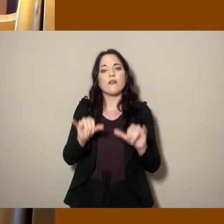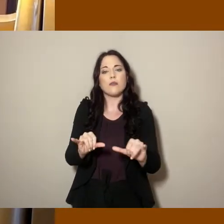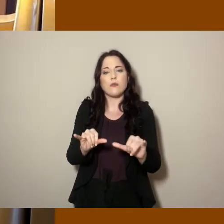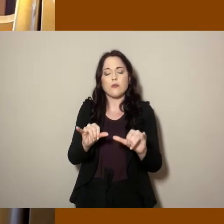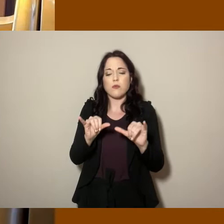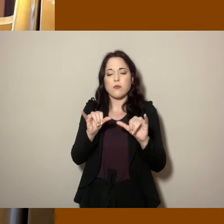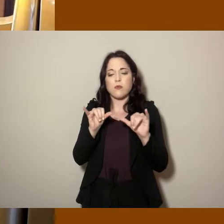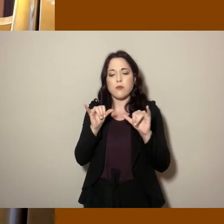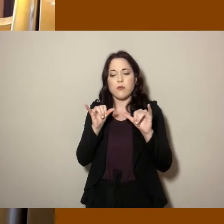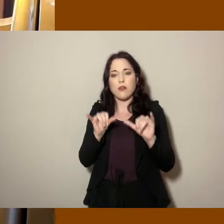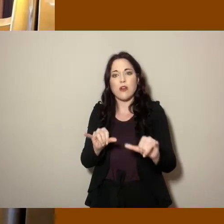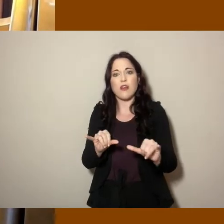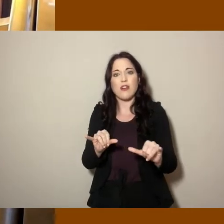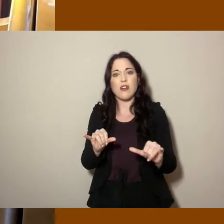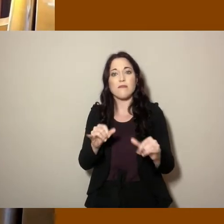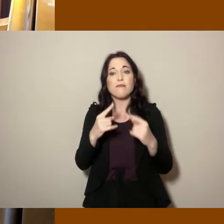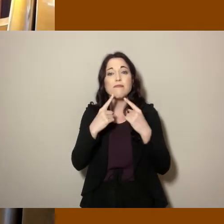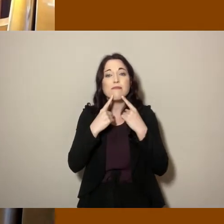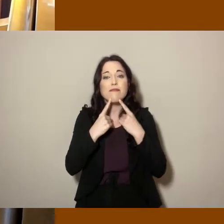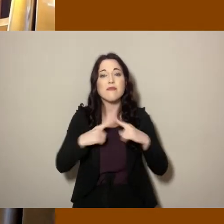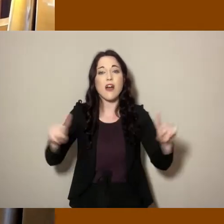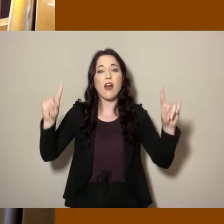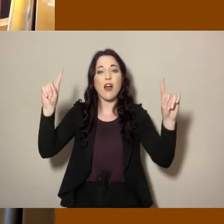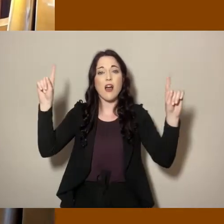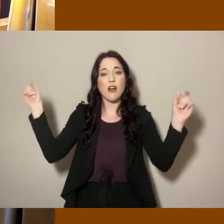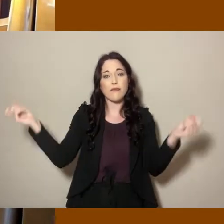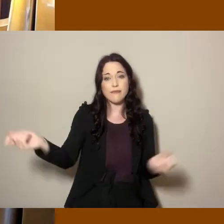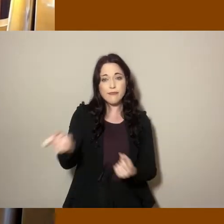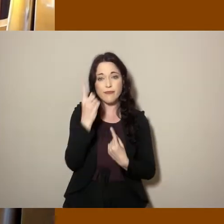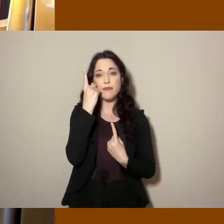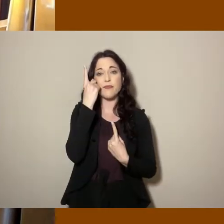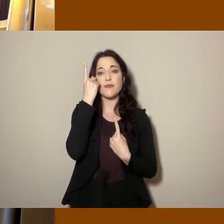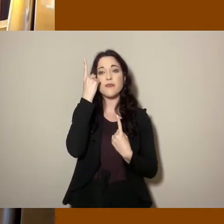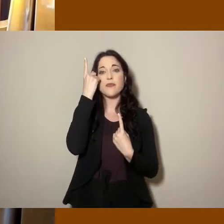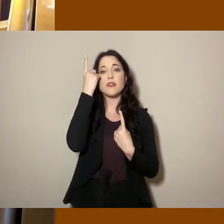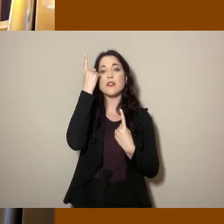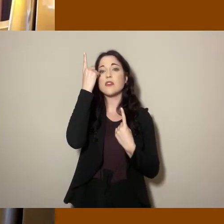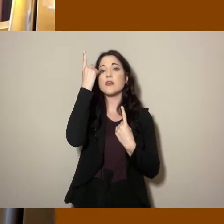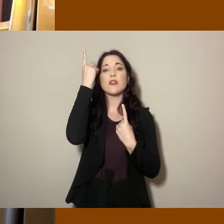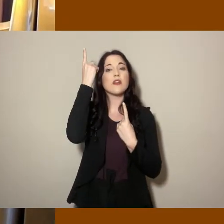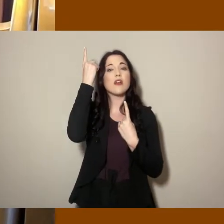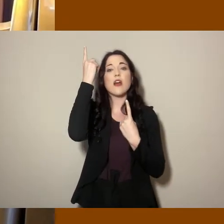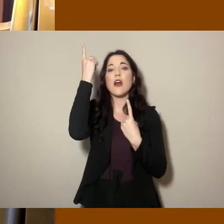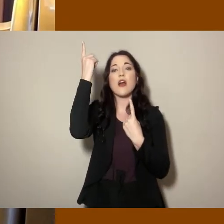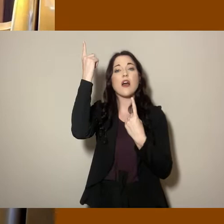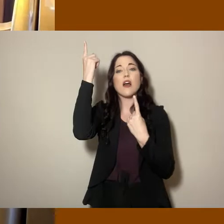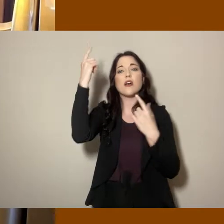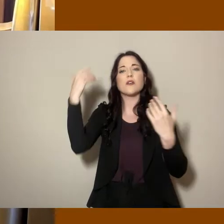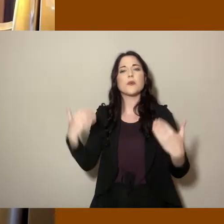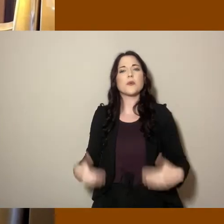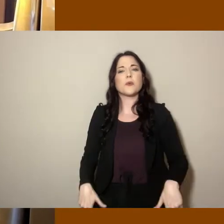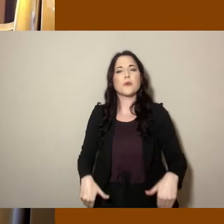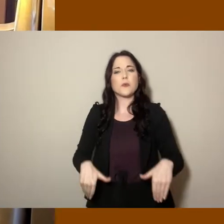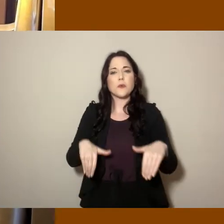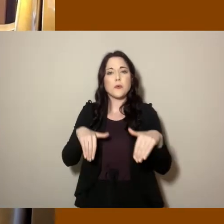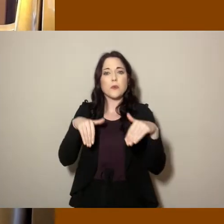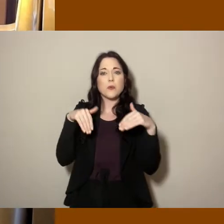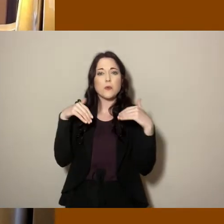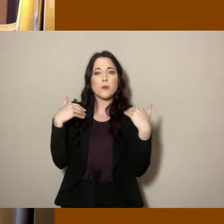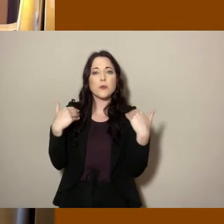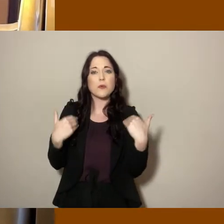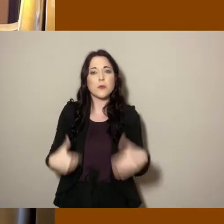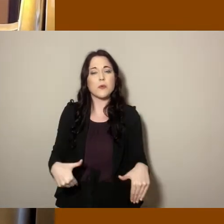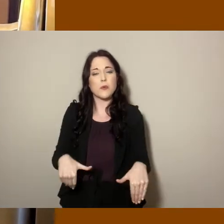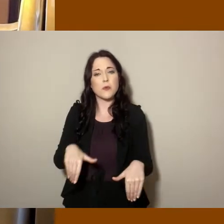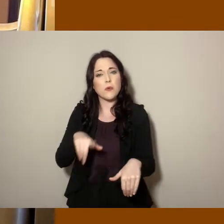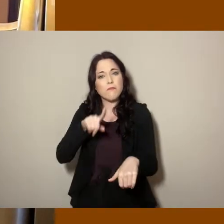surprise, like waking up from the longest dream. How real